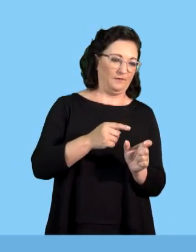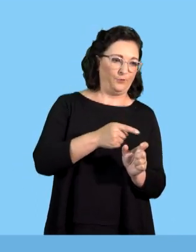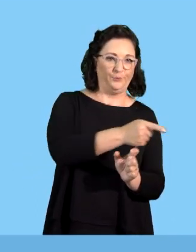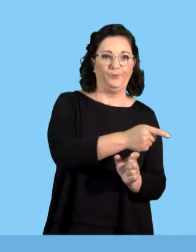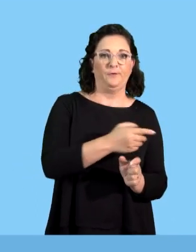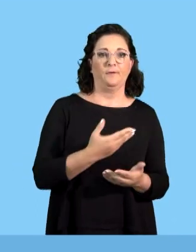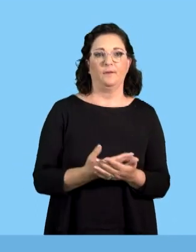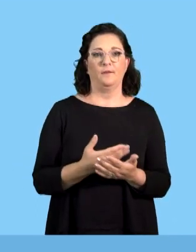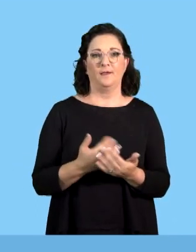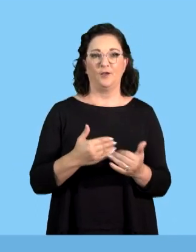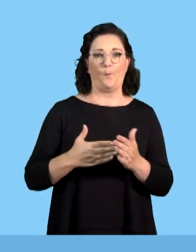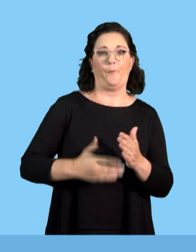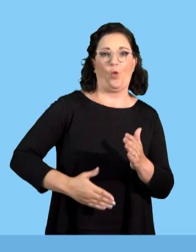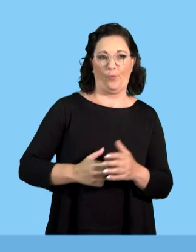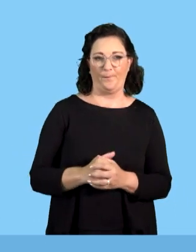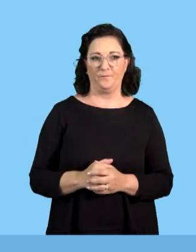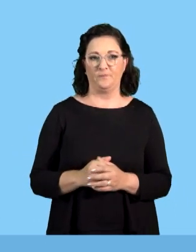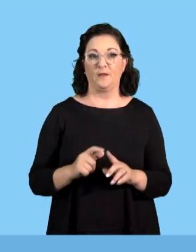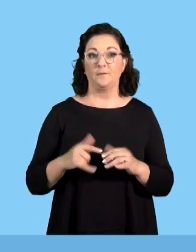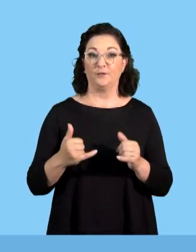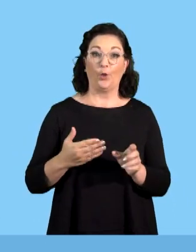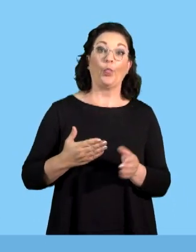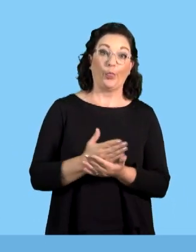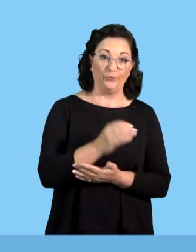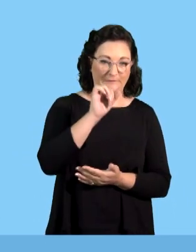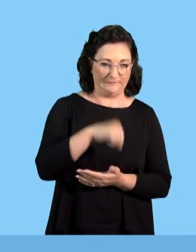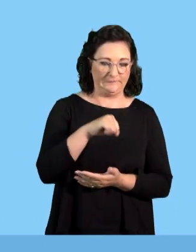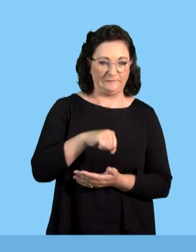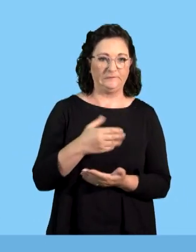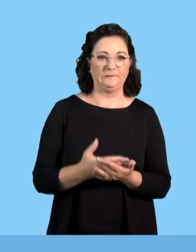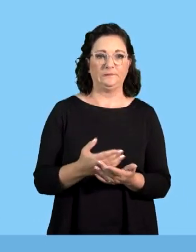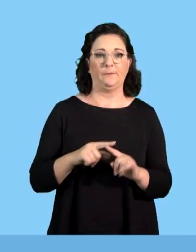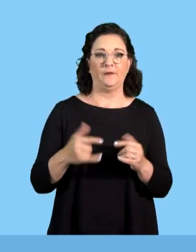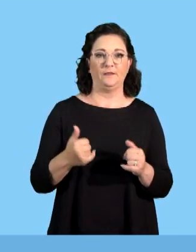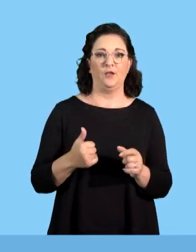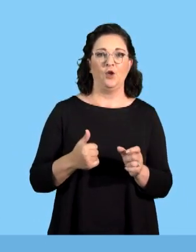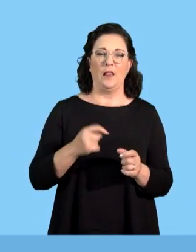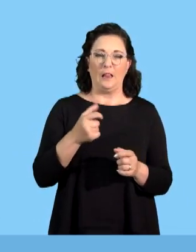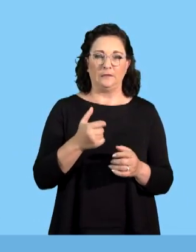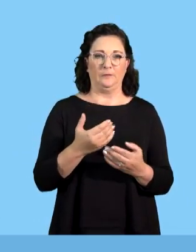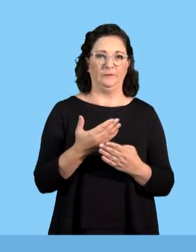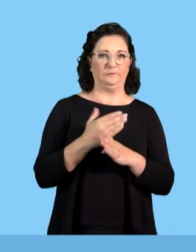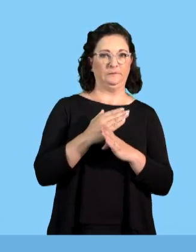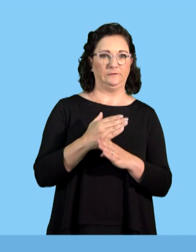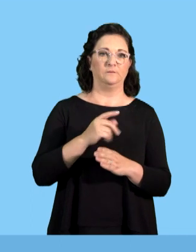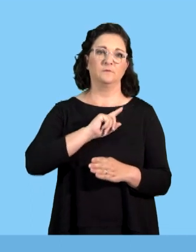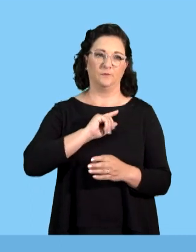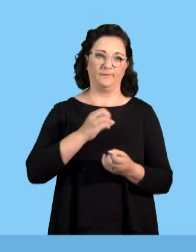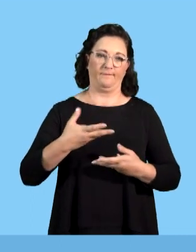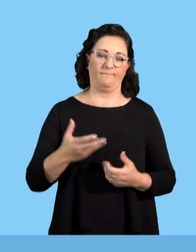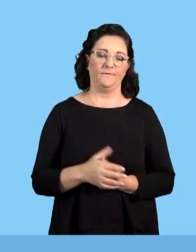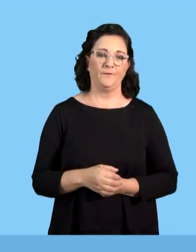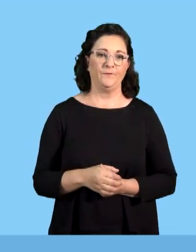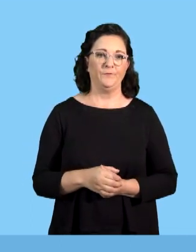through or for the electrons to pass through. So as these electrons are moving through a resistor, they encounter that resistance given by